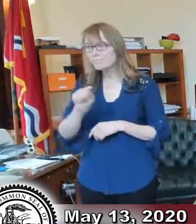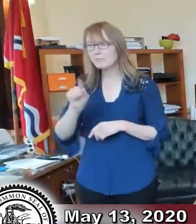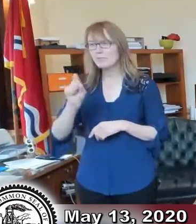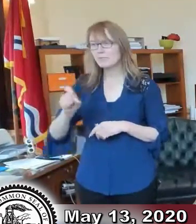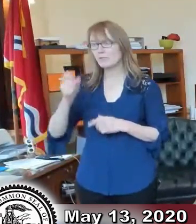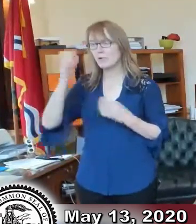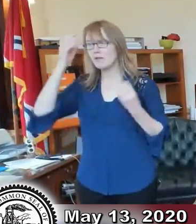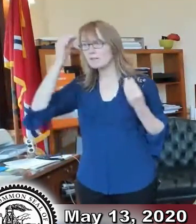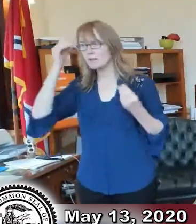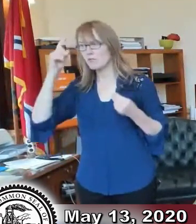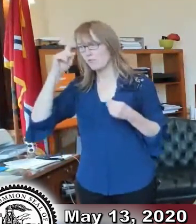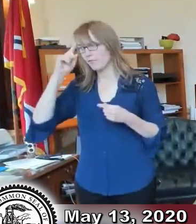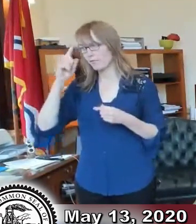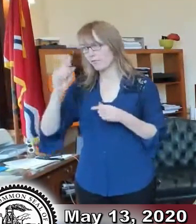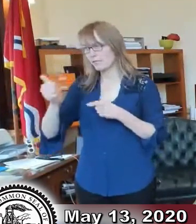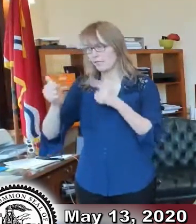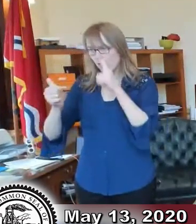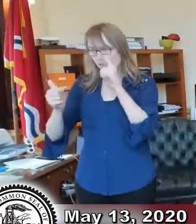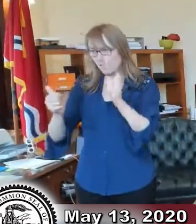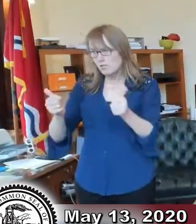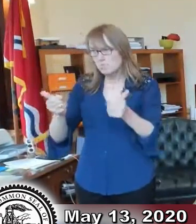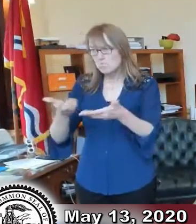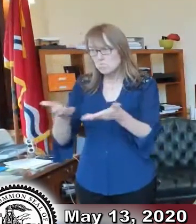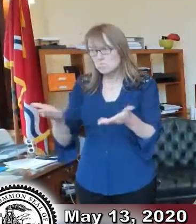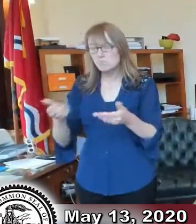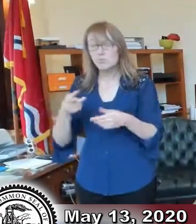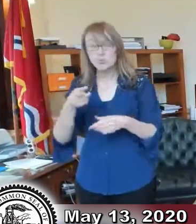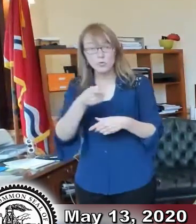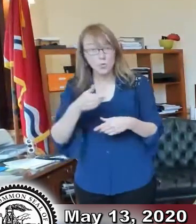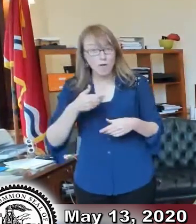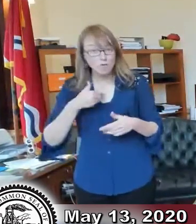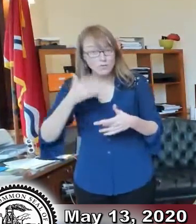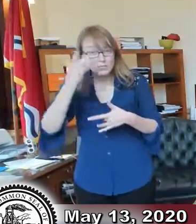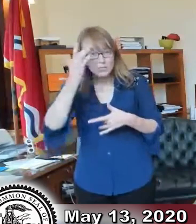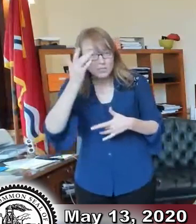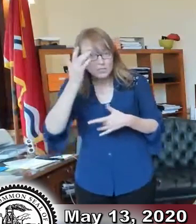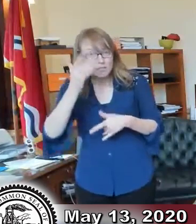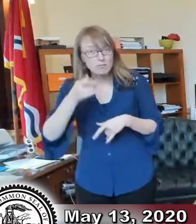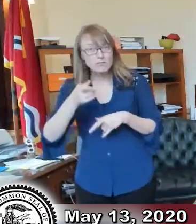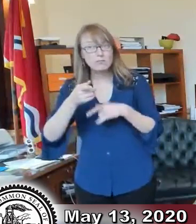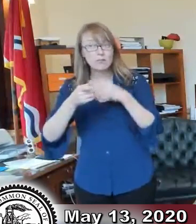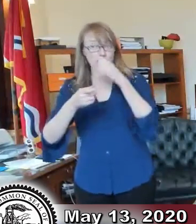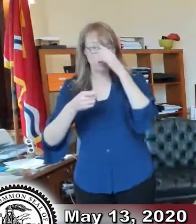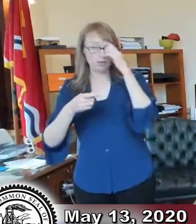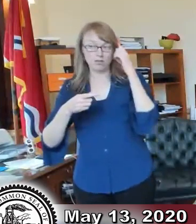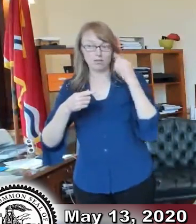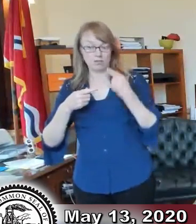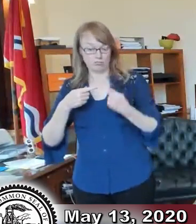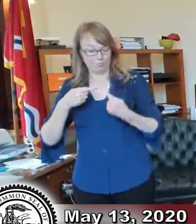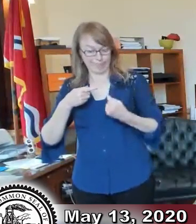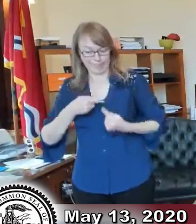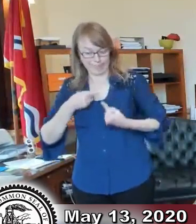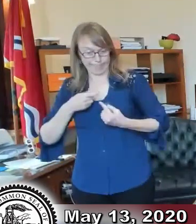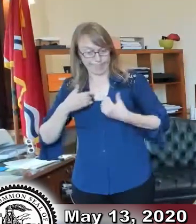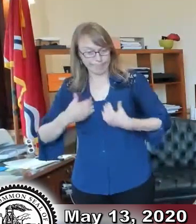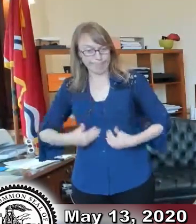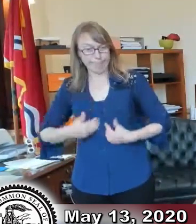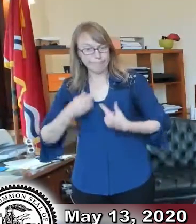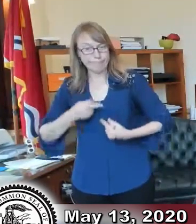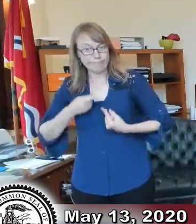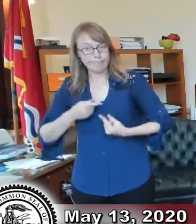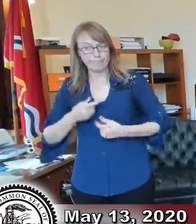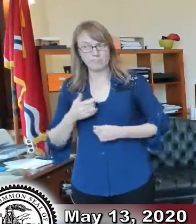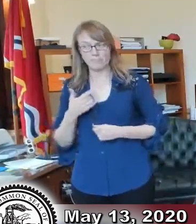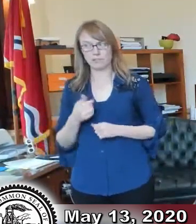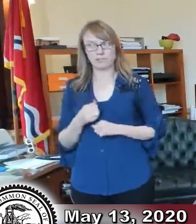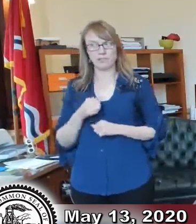If you have an underlying medical condition and you don't, you're not comfortable going back to